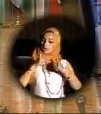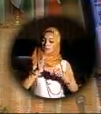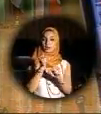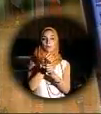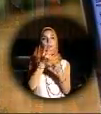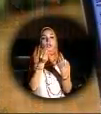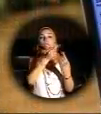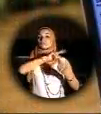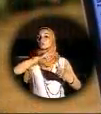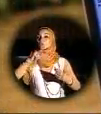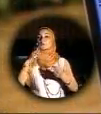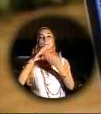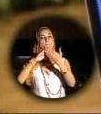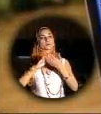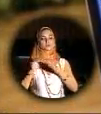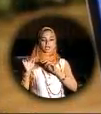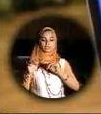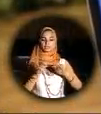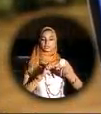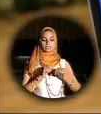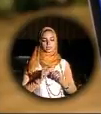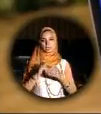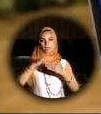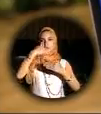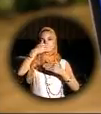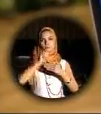QualiLife. Now I will show you how I use a computer.